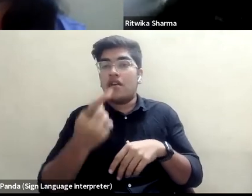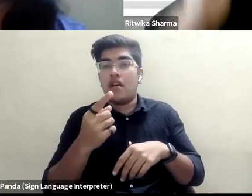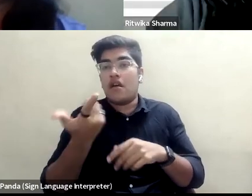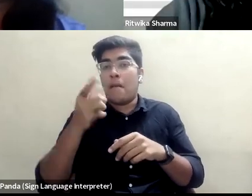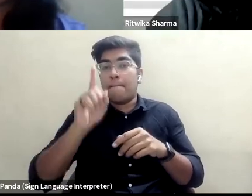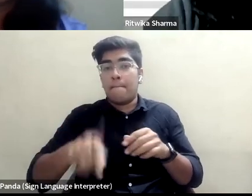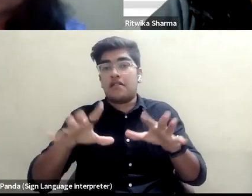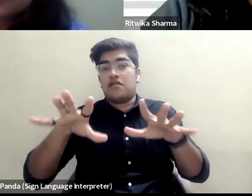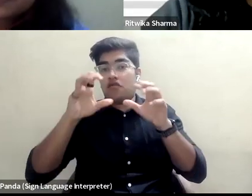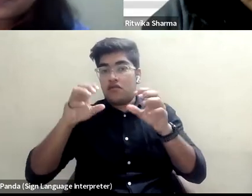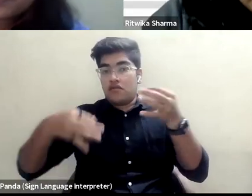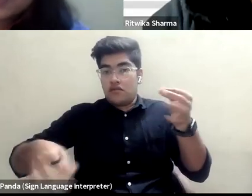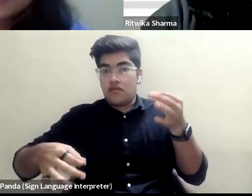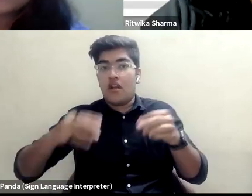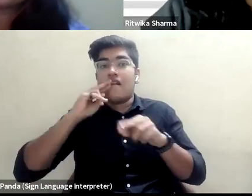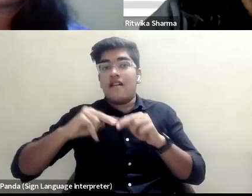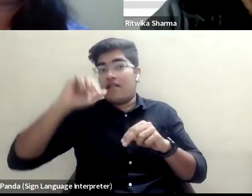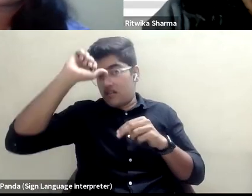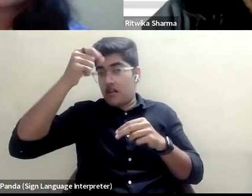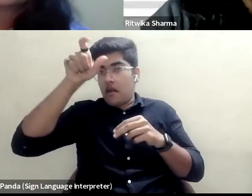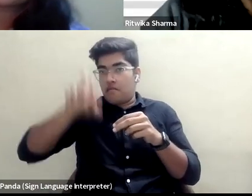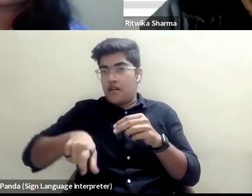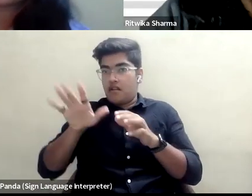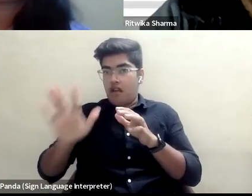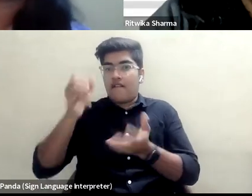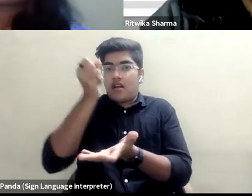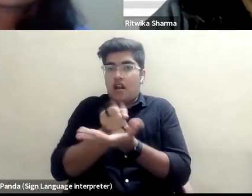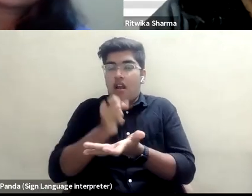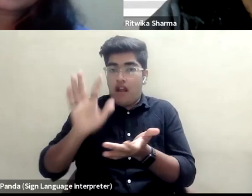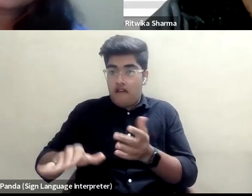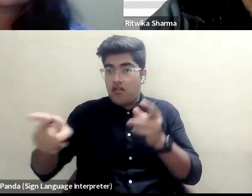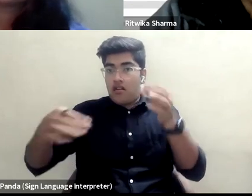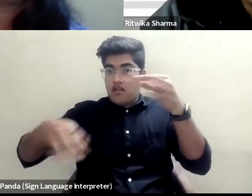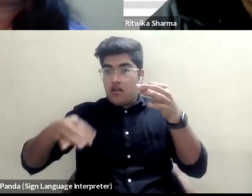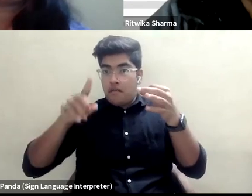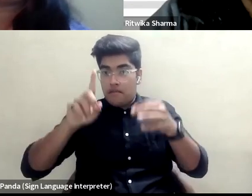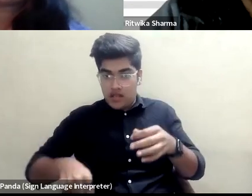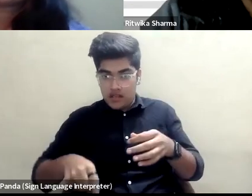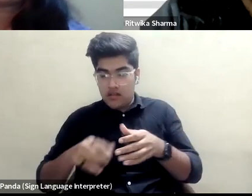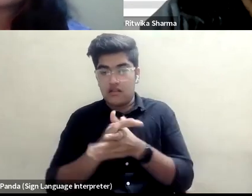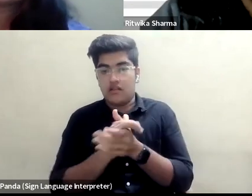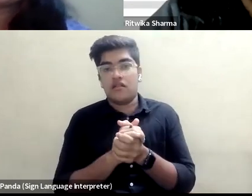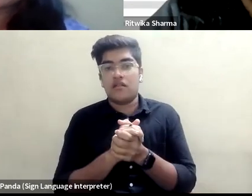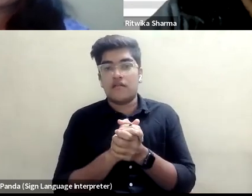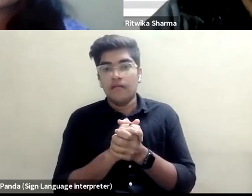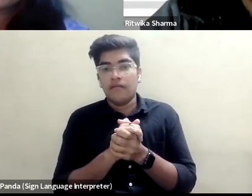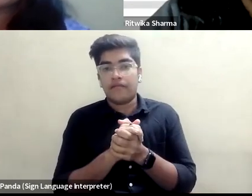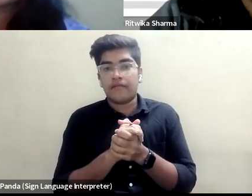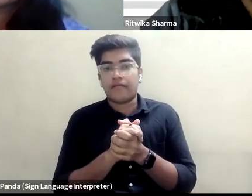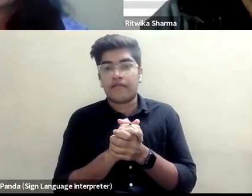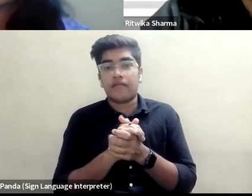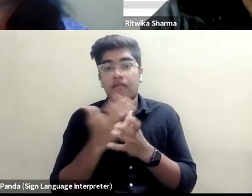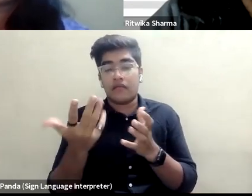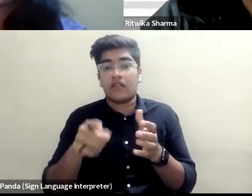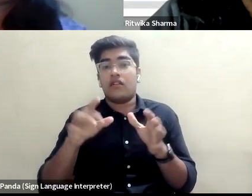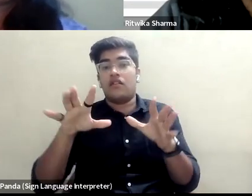order to prove your citizenship and your rights to have all the other rights, completely rely on them, it